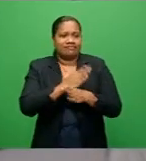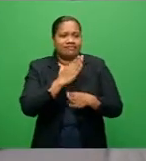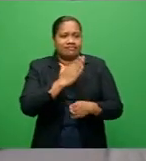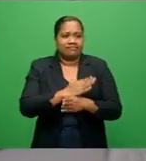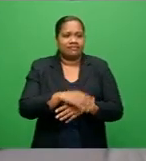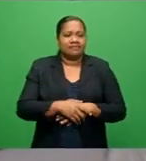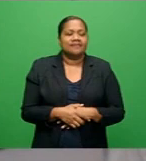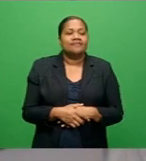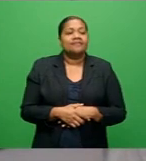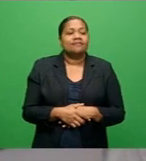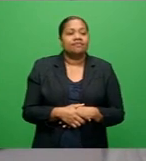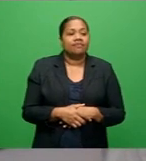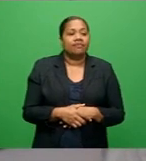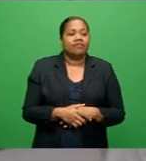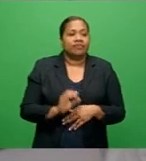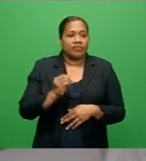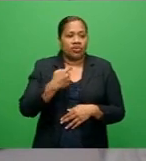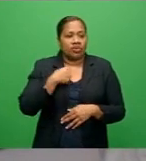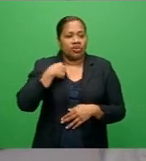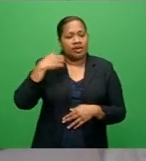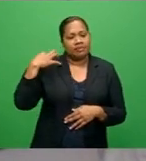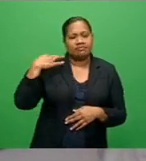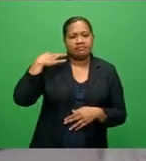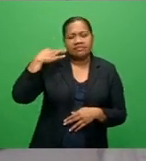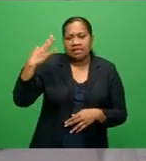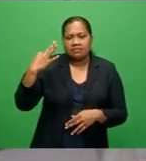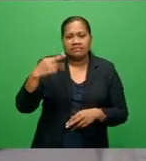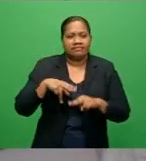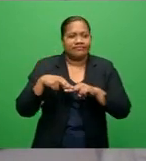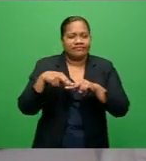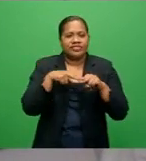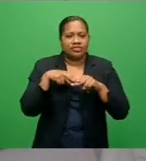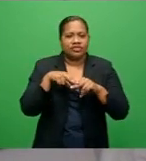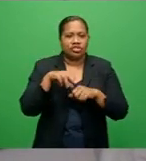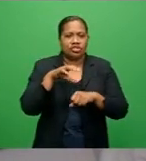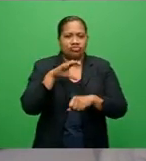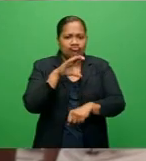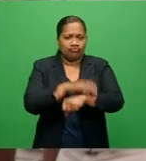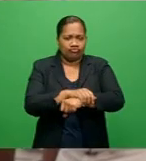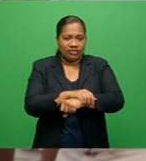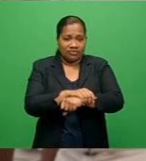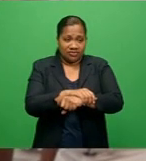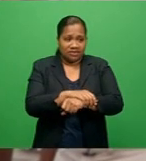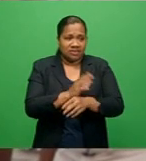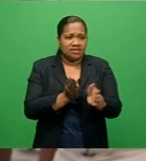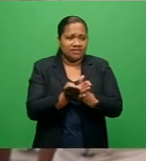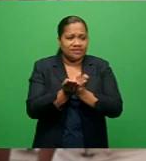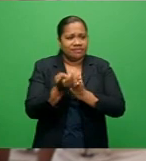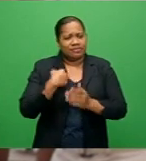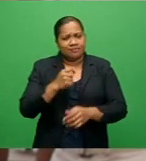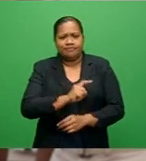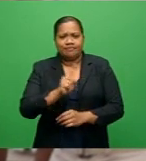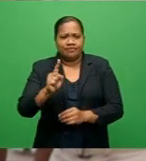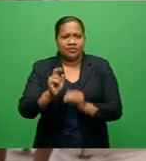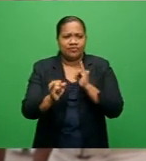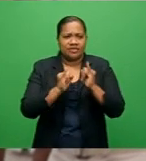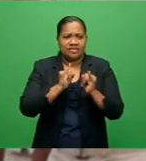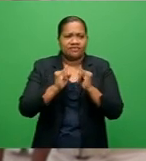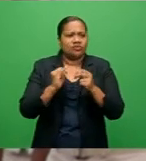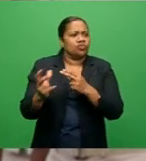was my job, so I applied for Fiji Correction Service. I went through the interview process, likewise with